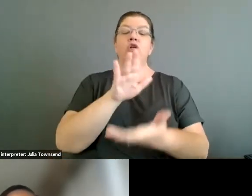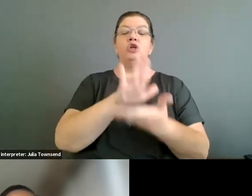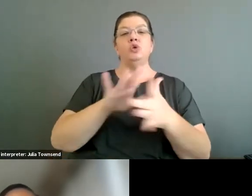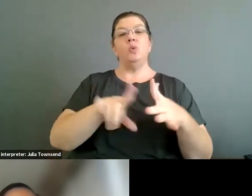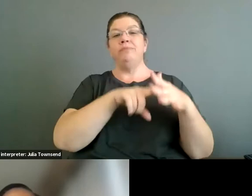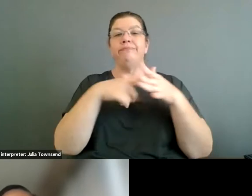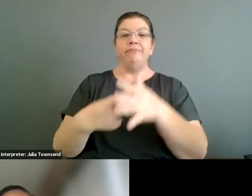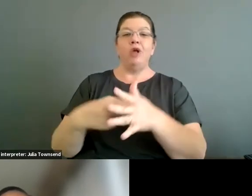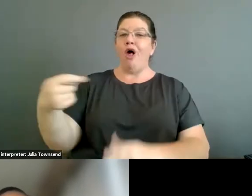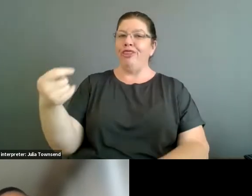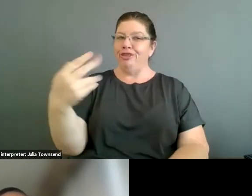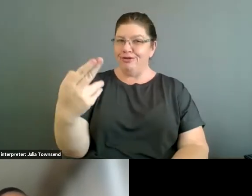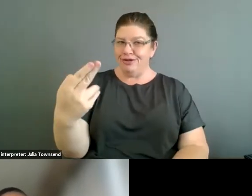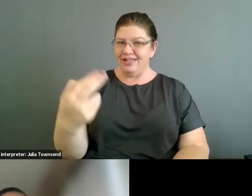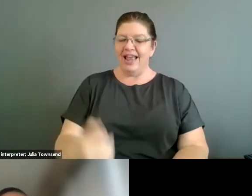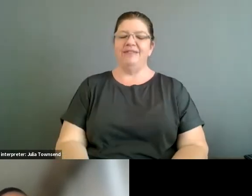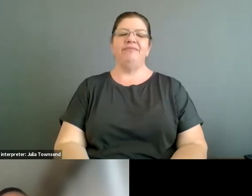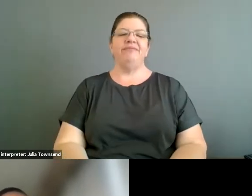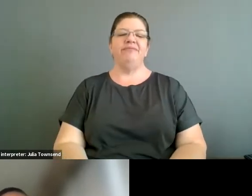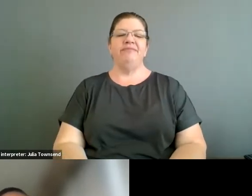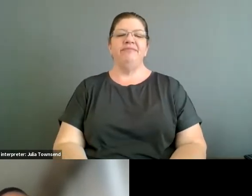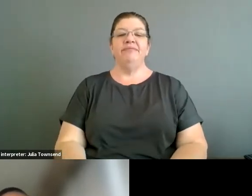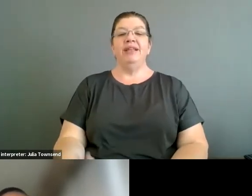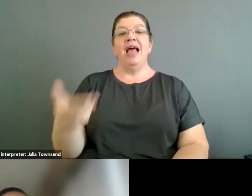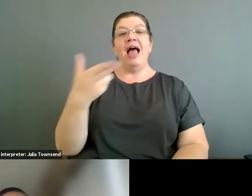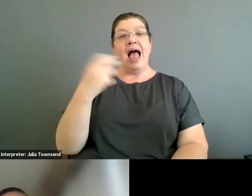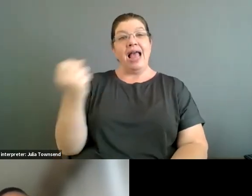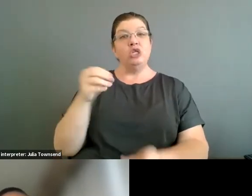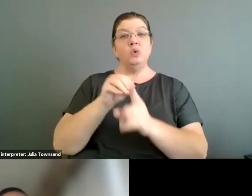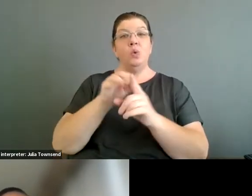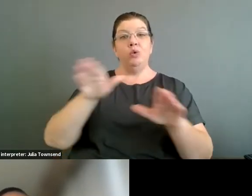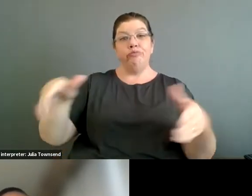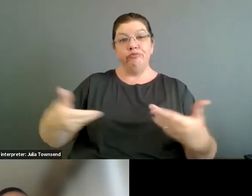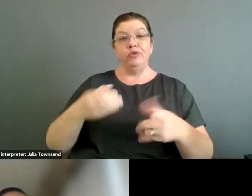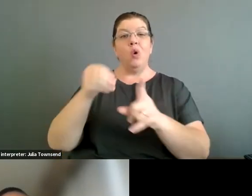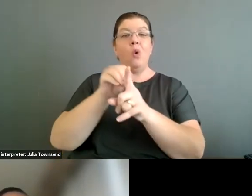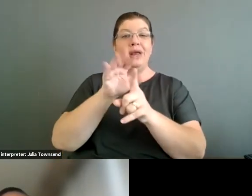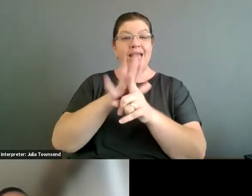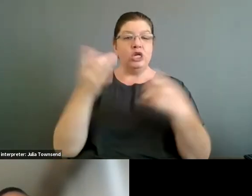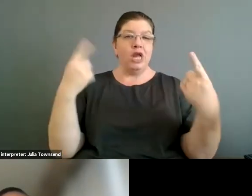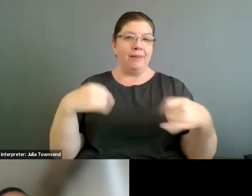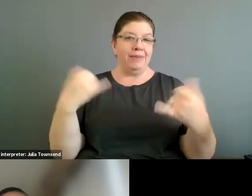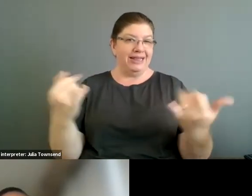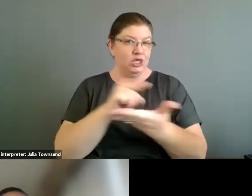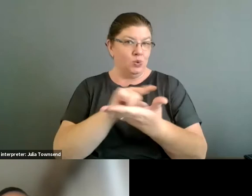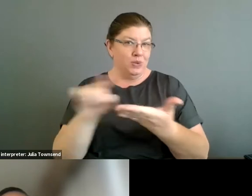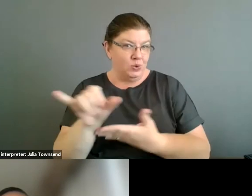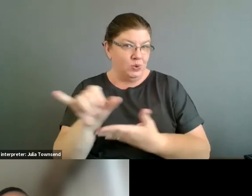on Thursday. High school orientations are taking place this week as well.